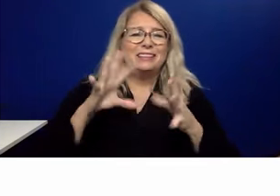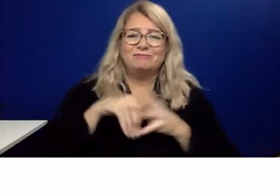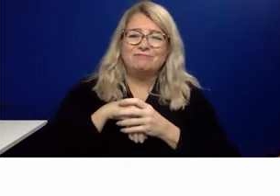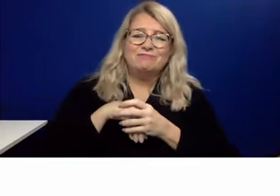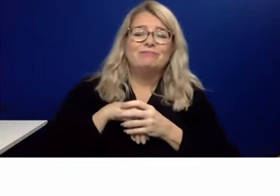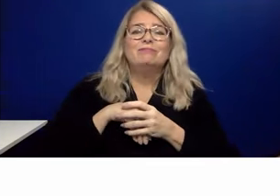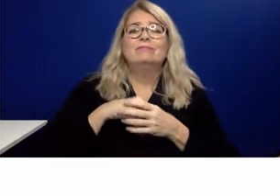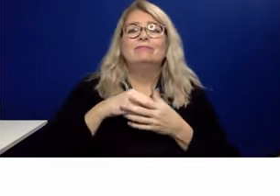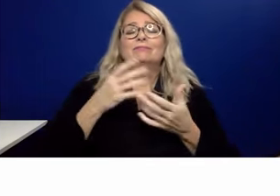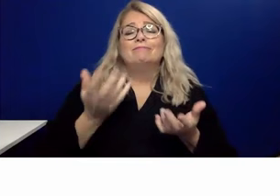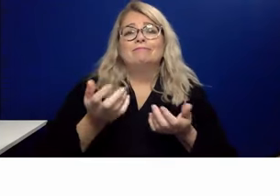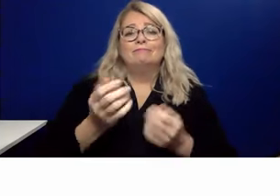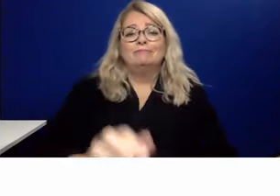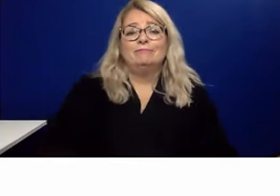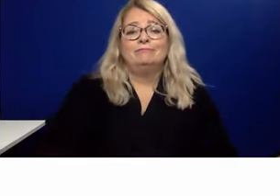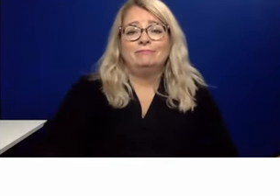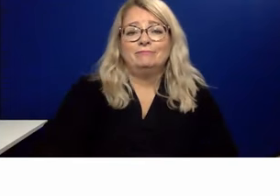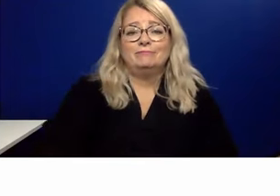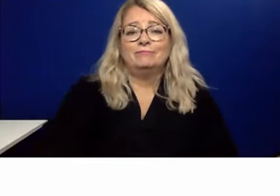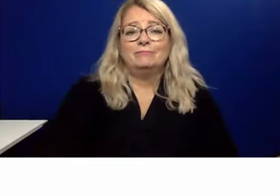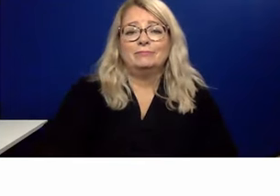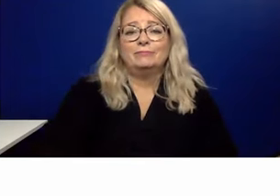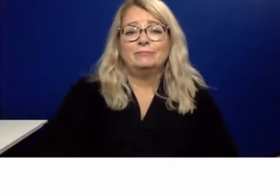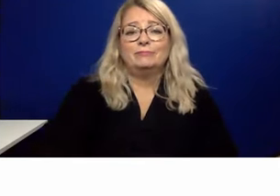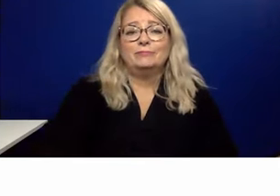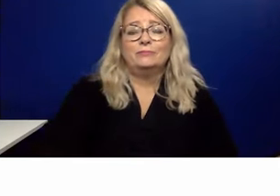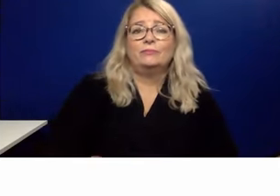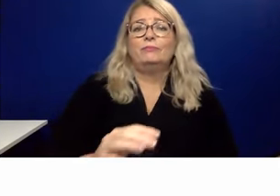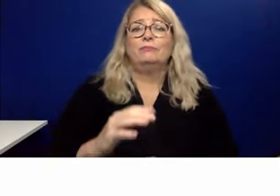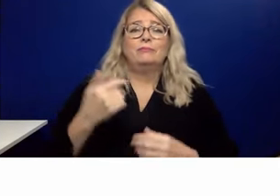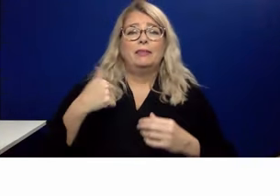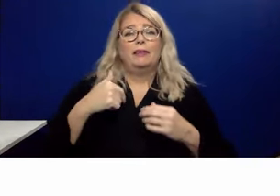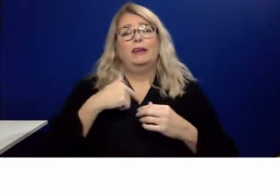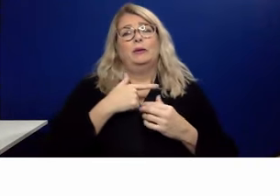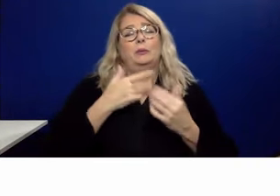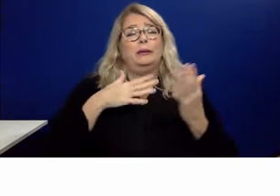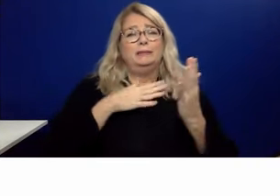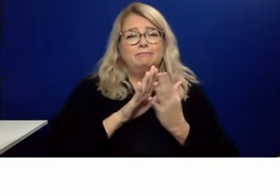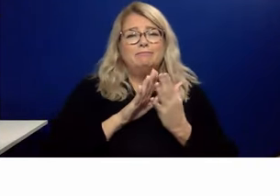with patients, the patients with students, we face some situations like that.